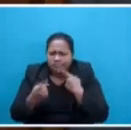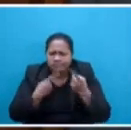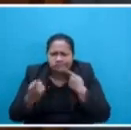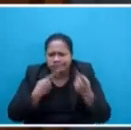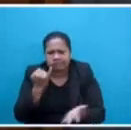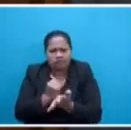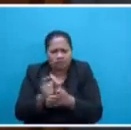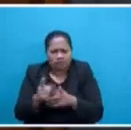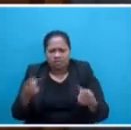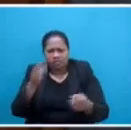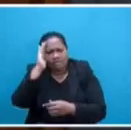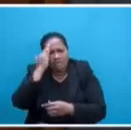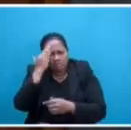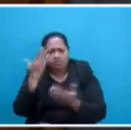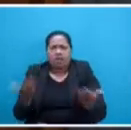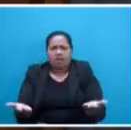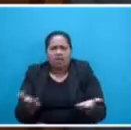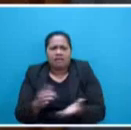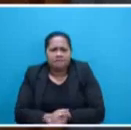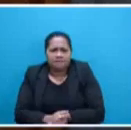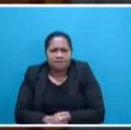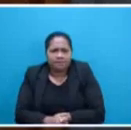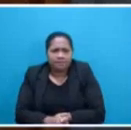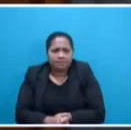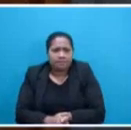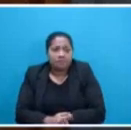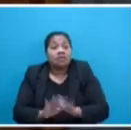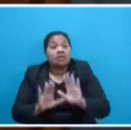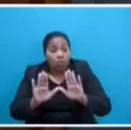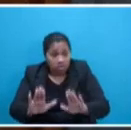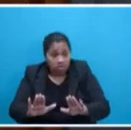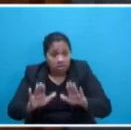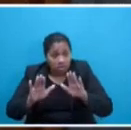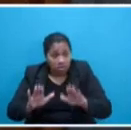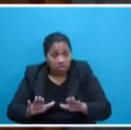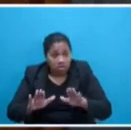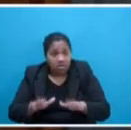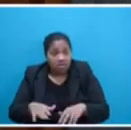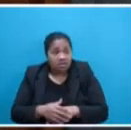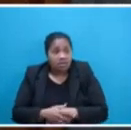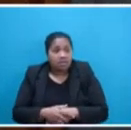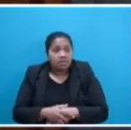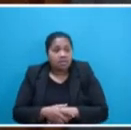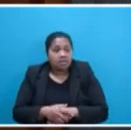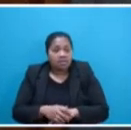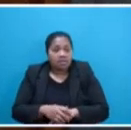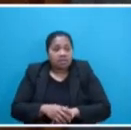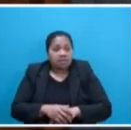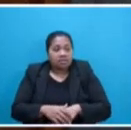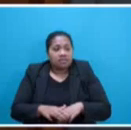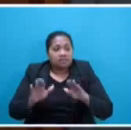Tauke. This is perhaps... Order. Can I please ask him to retract it? He's misleading